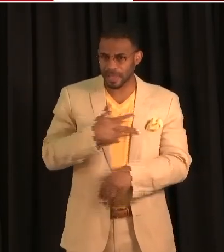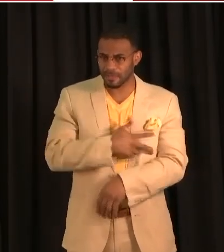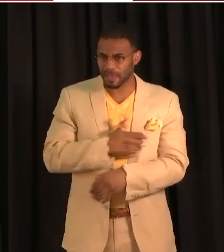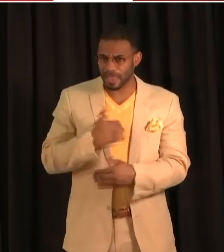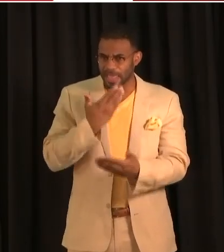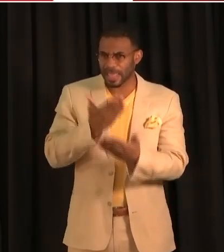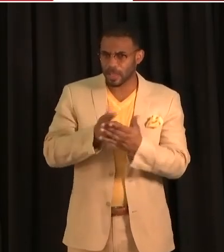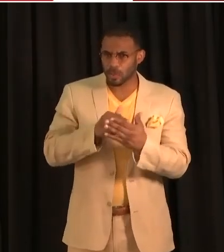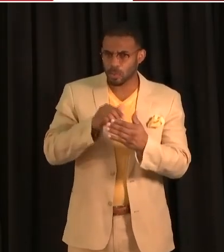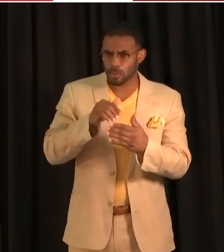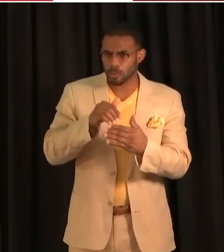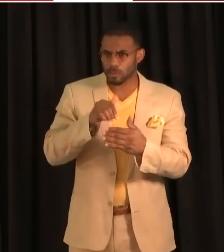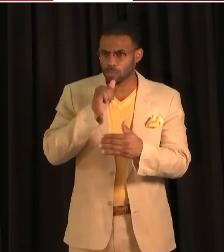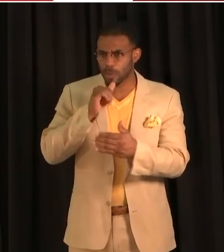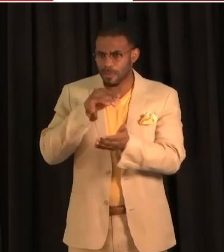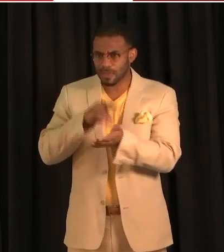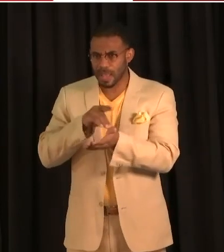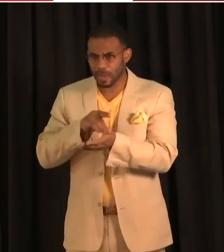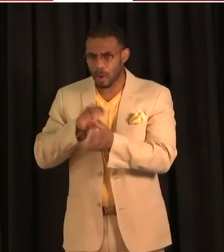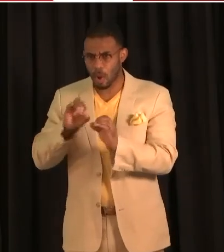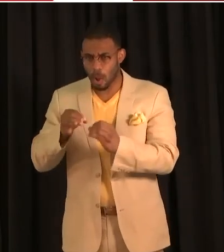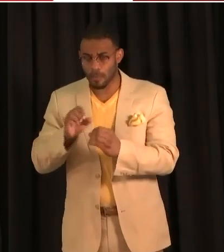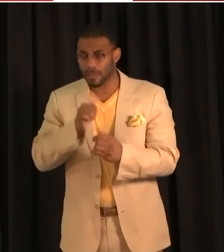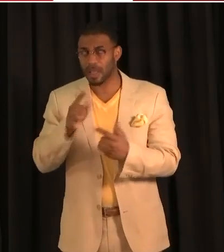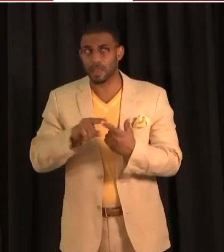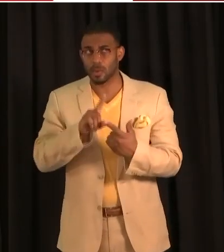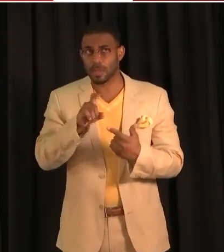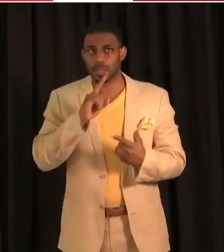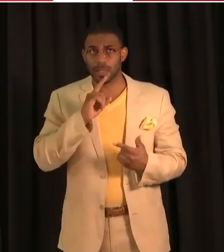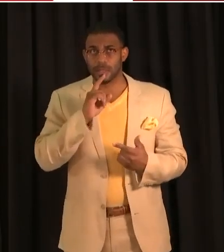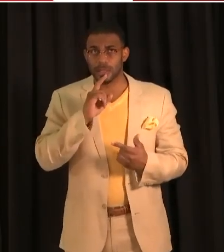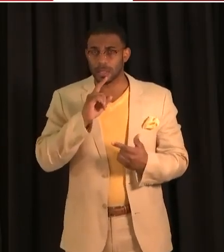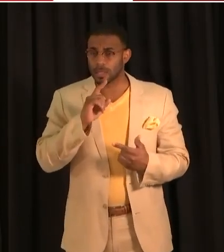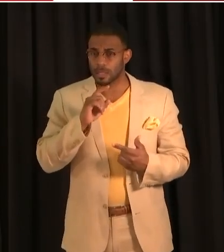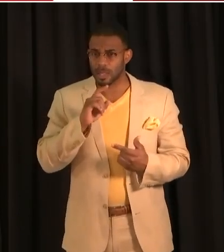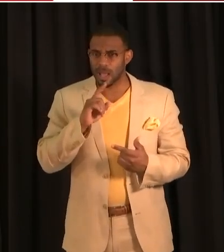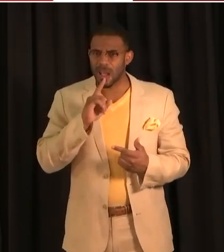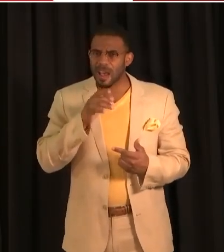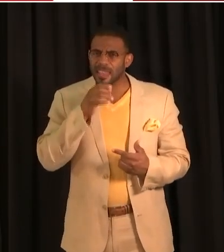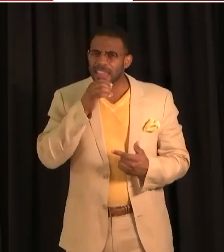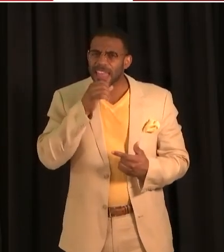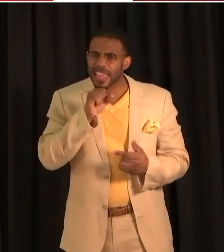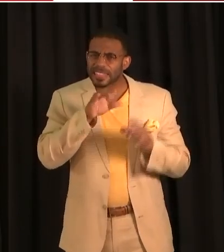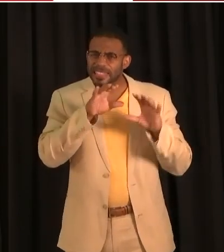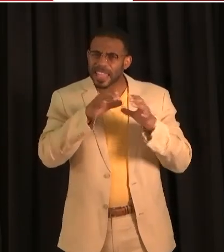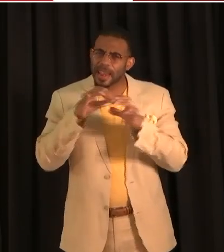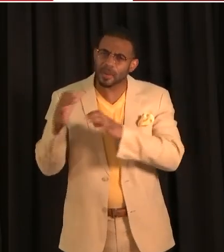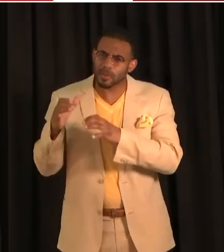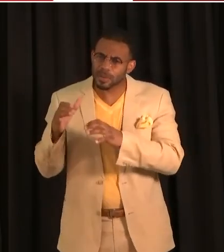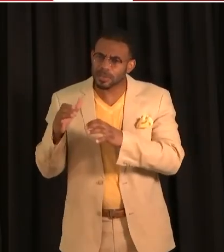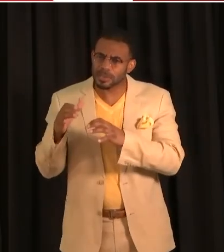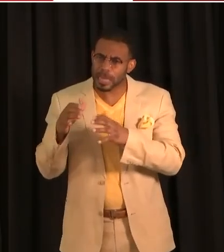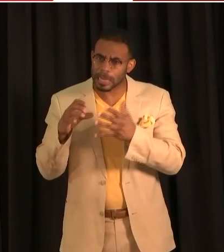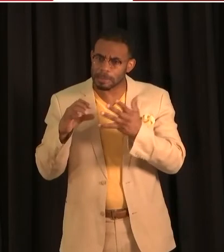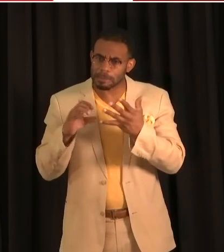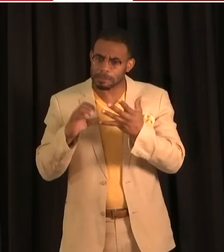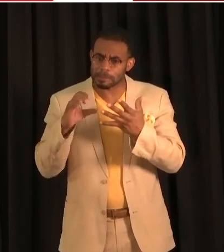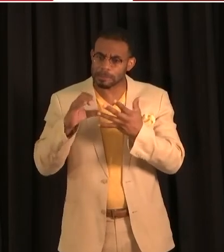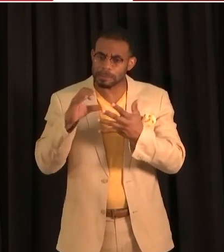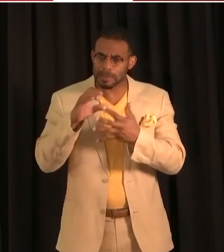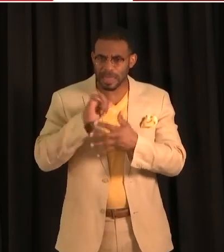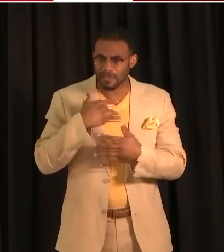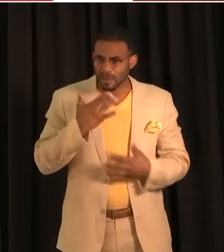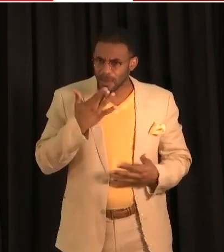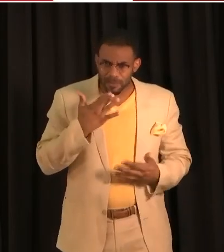to doctors' offices? And the other one is are there age categories that have